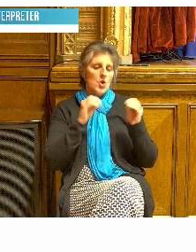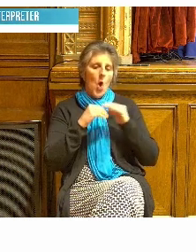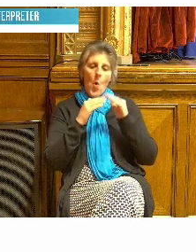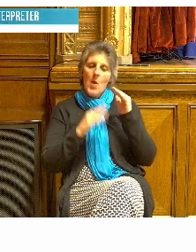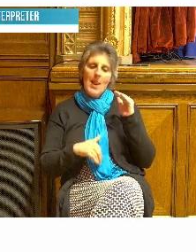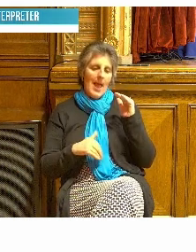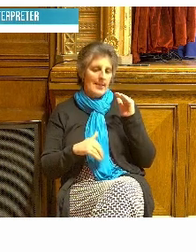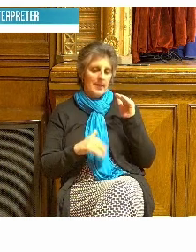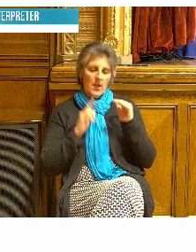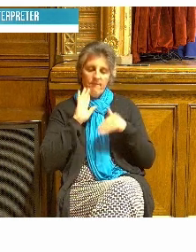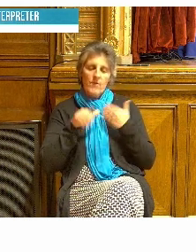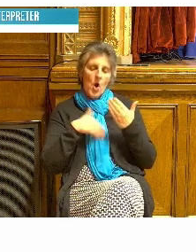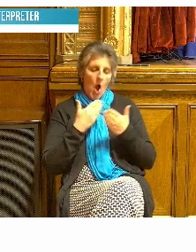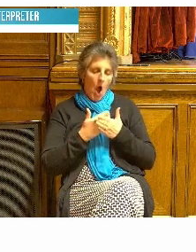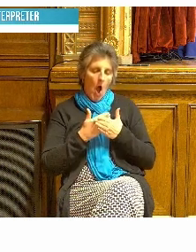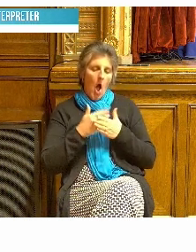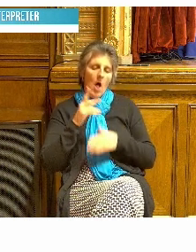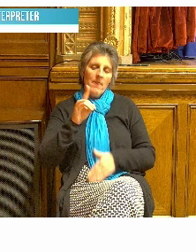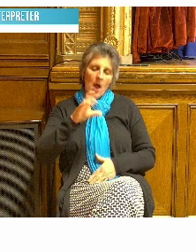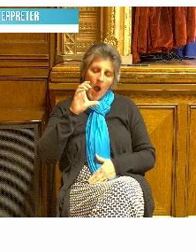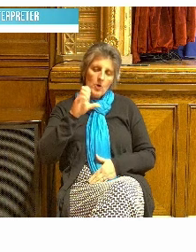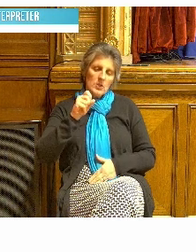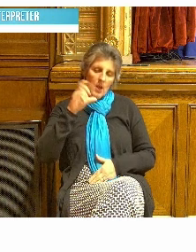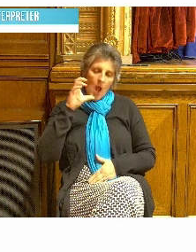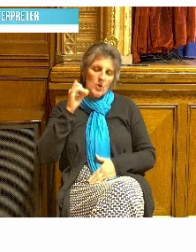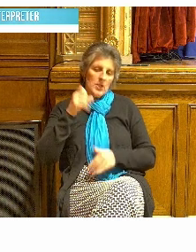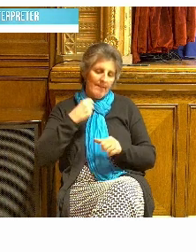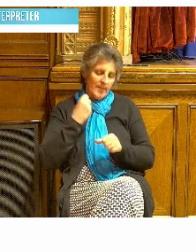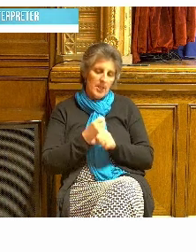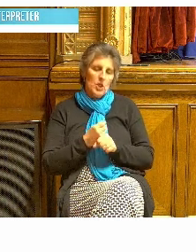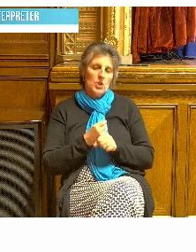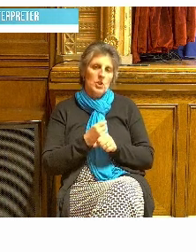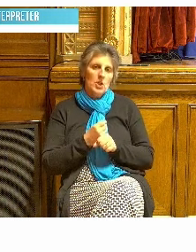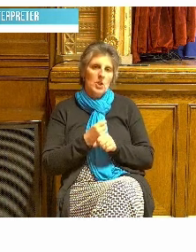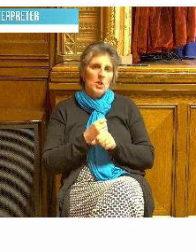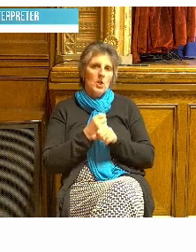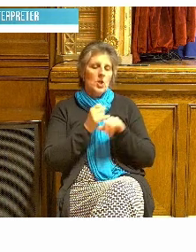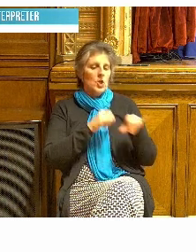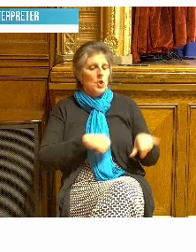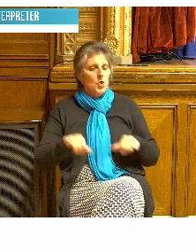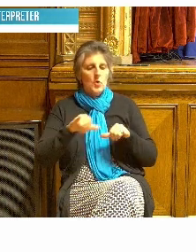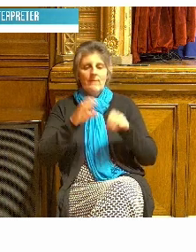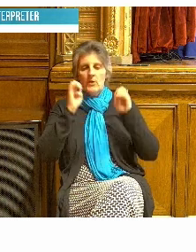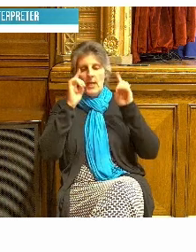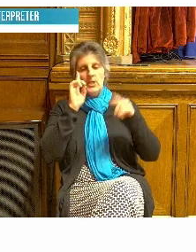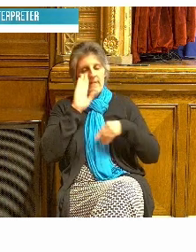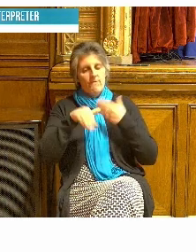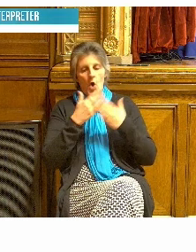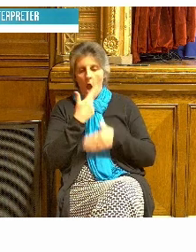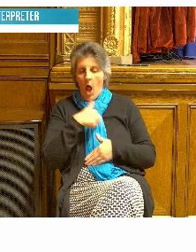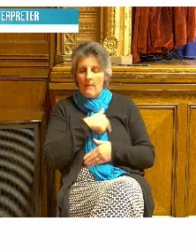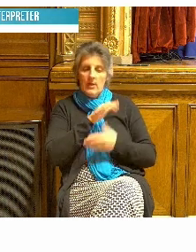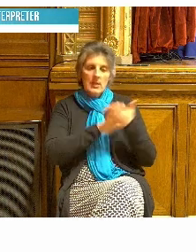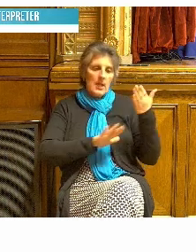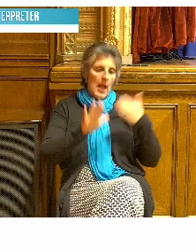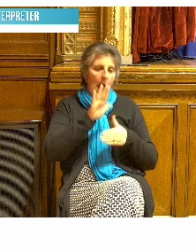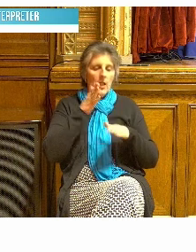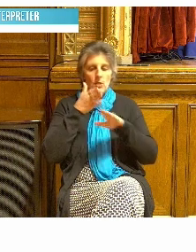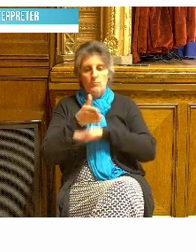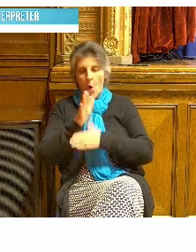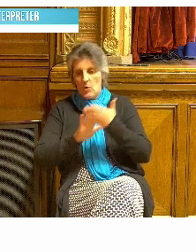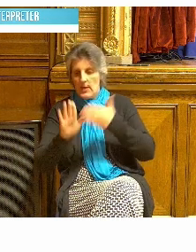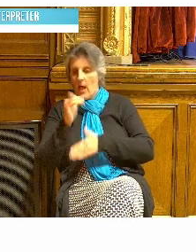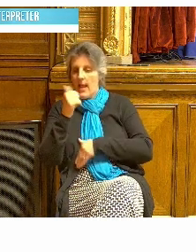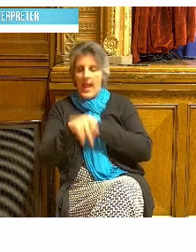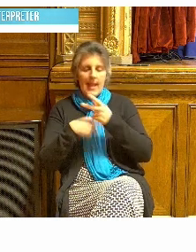less for all the hundreds and hundreds of years. Universal education for all of us, college, post-college, any